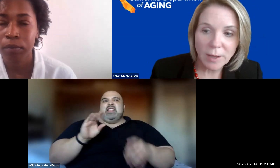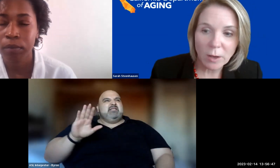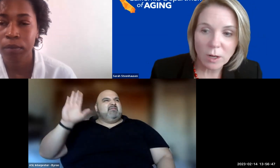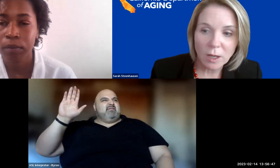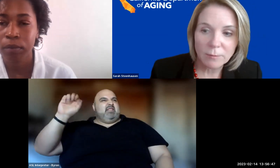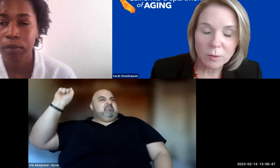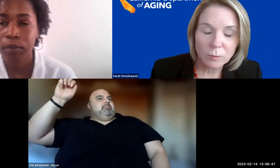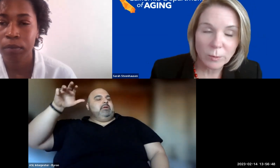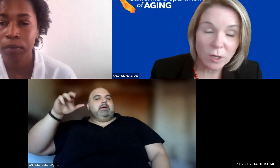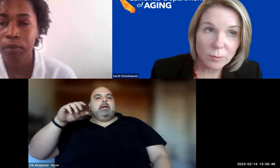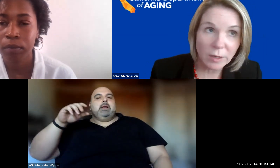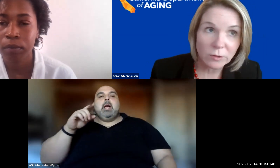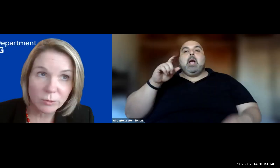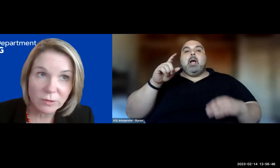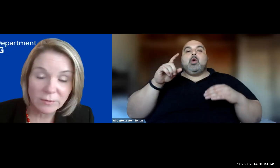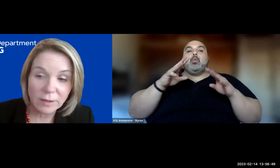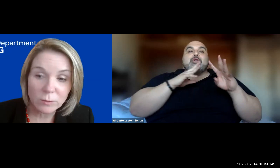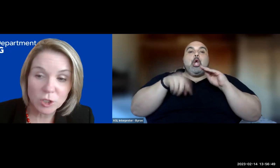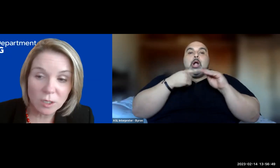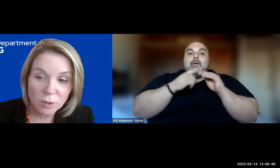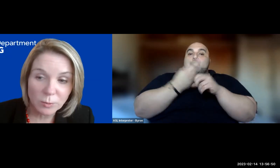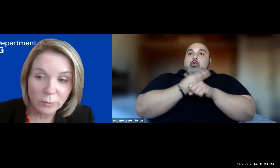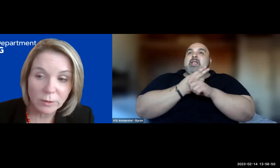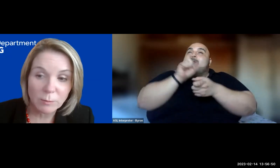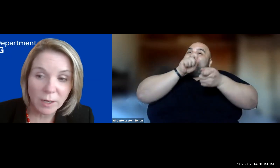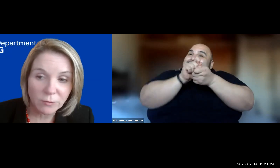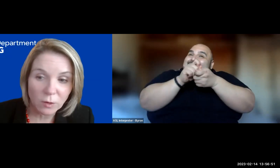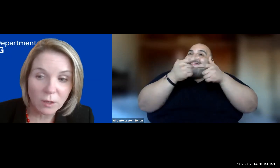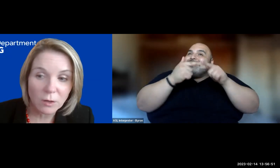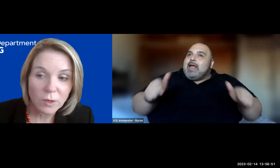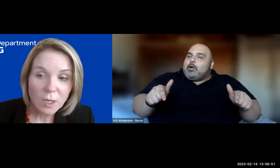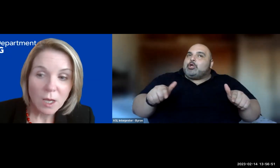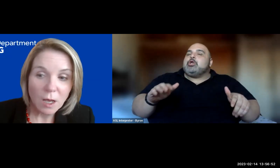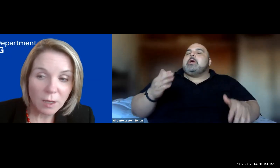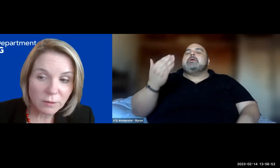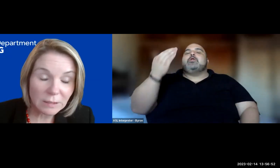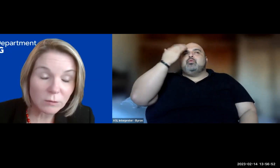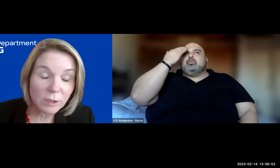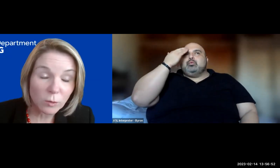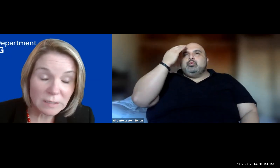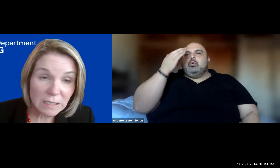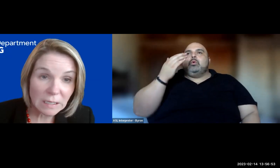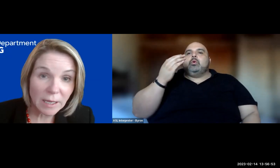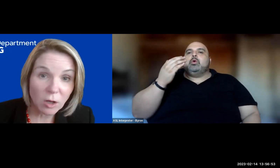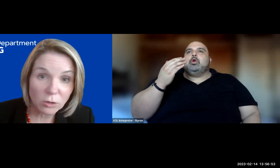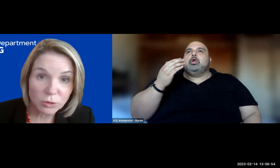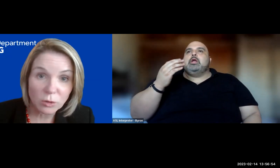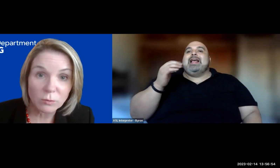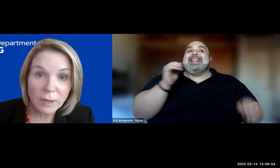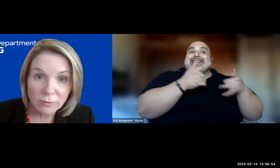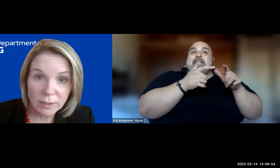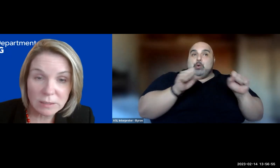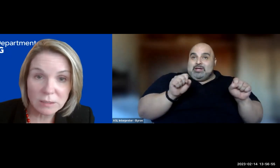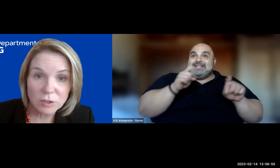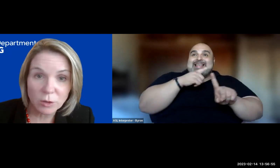is about when we talk about using precise language, also being really mindful of linguistic and